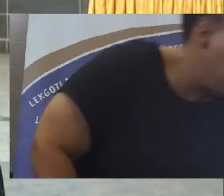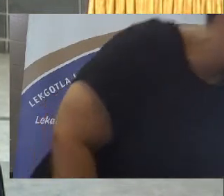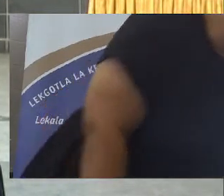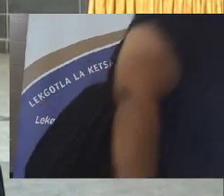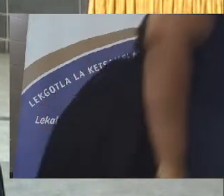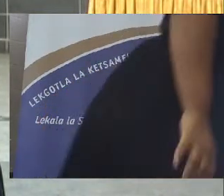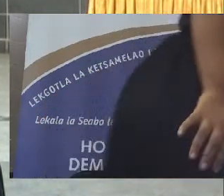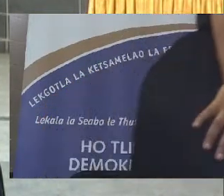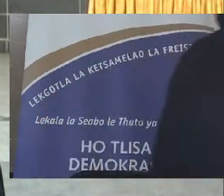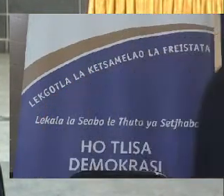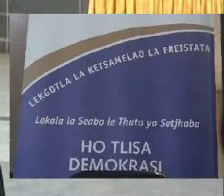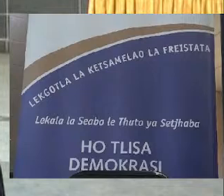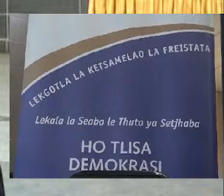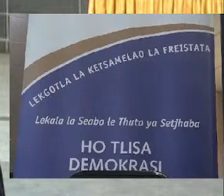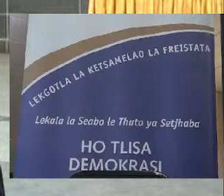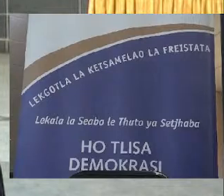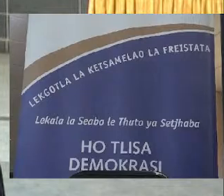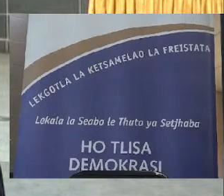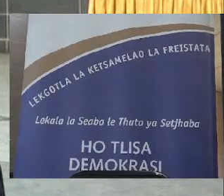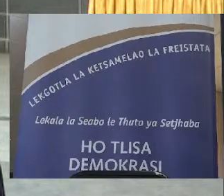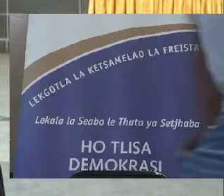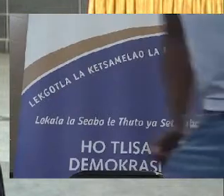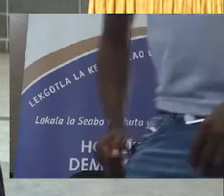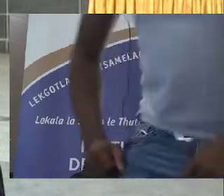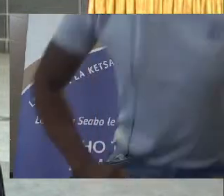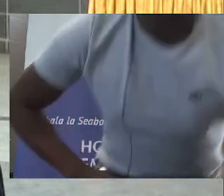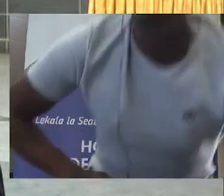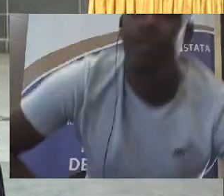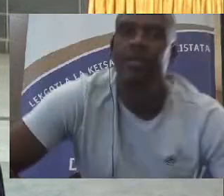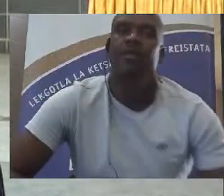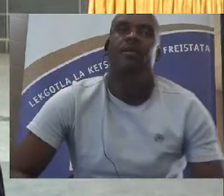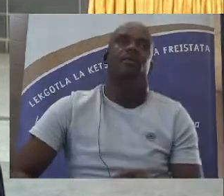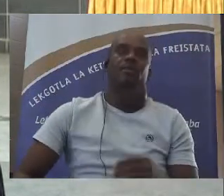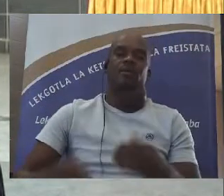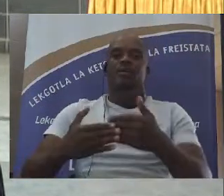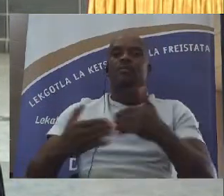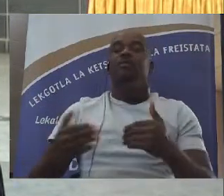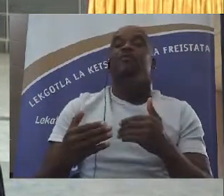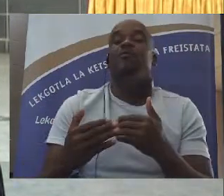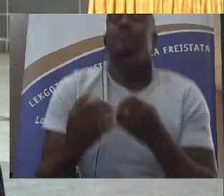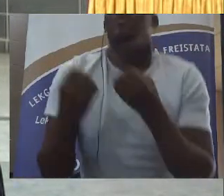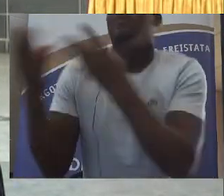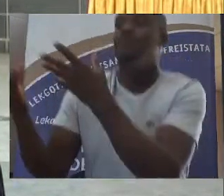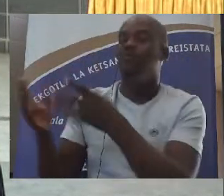a arabe ke batla ho bona ho sana le batho ba batlang ho bua na.